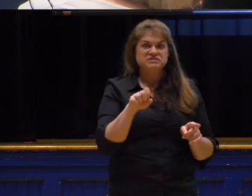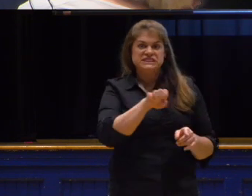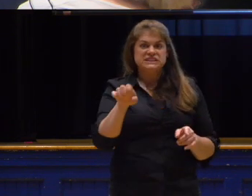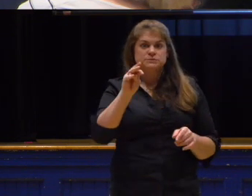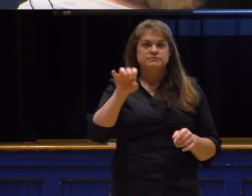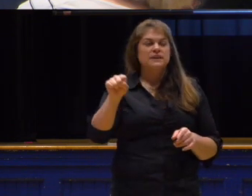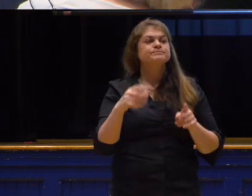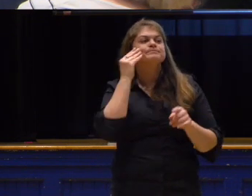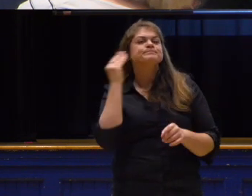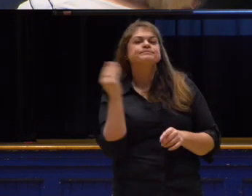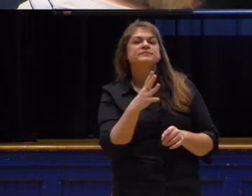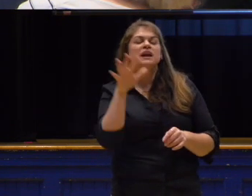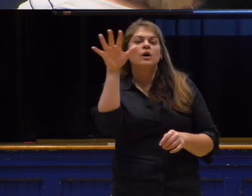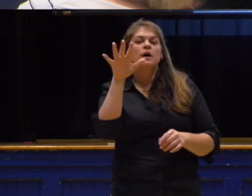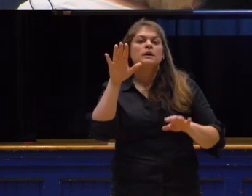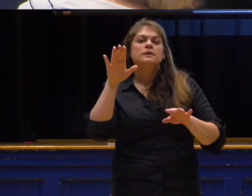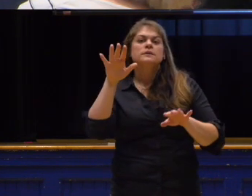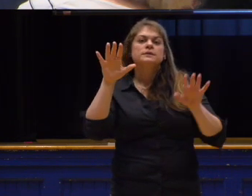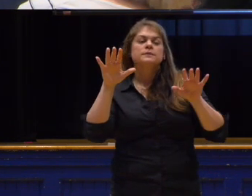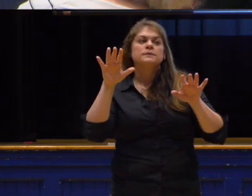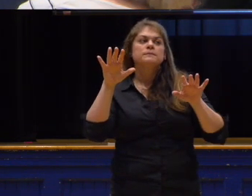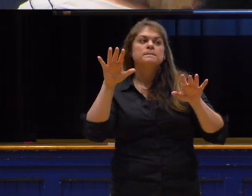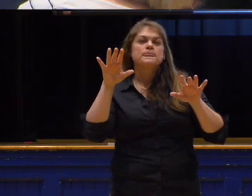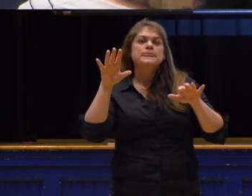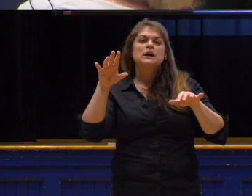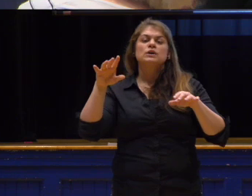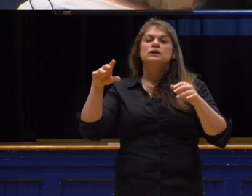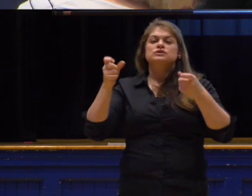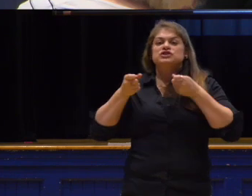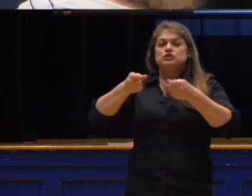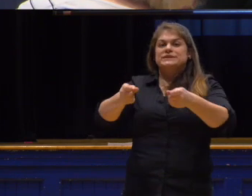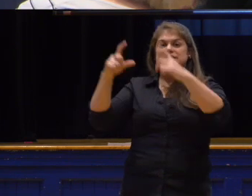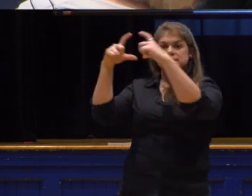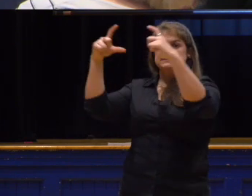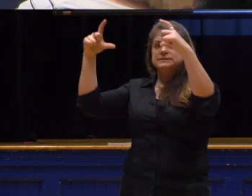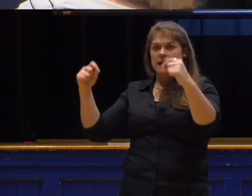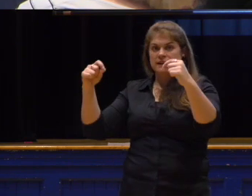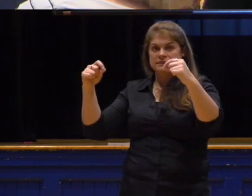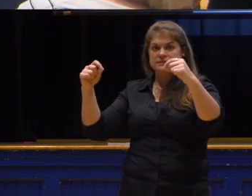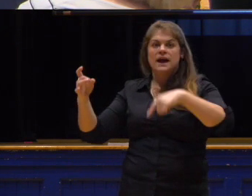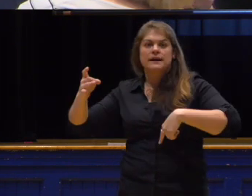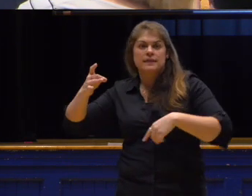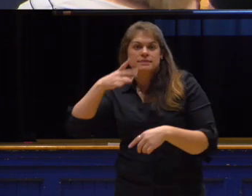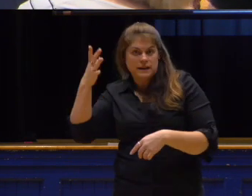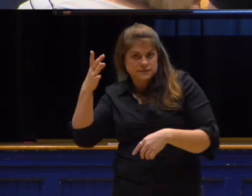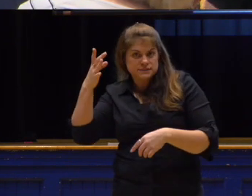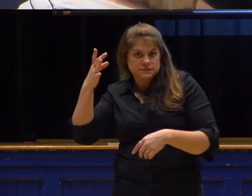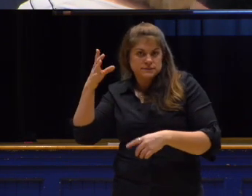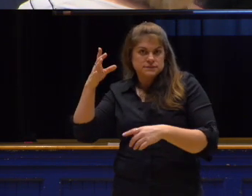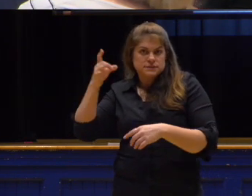Okay. In Boston, above the streets, signs and the lights, they have